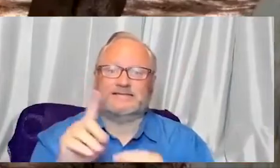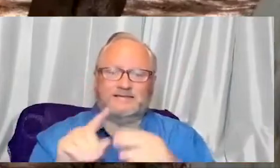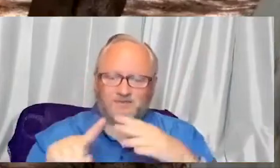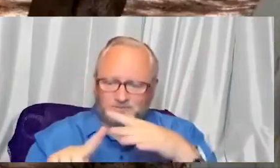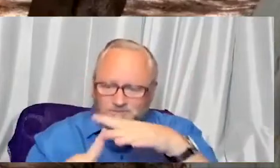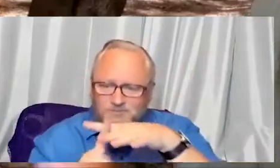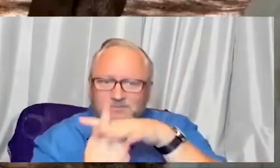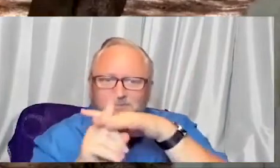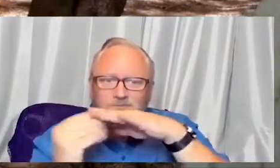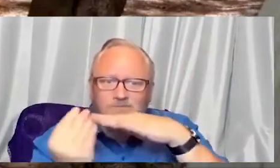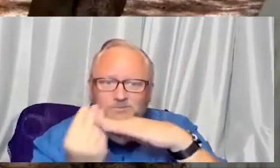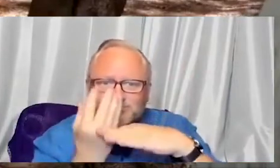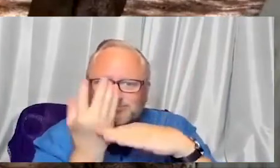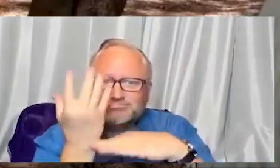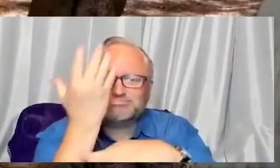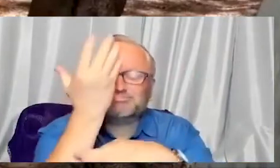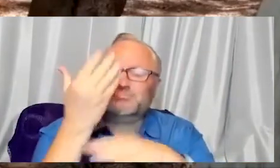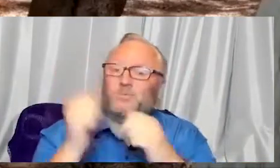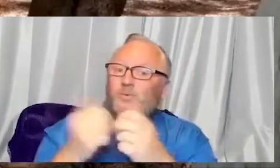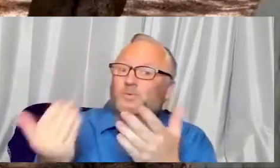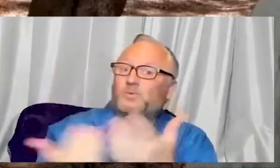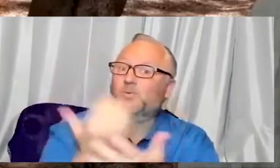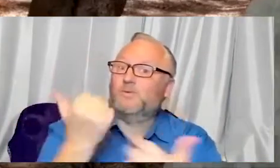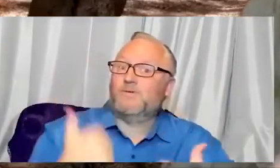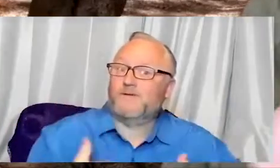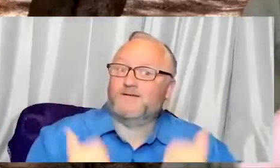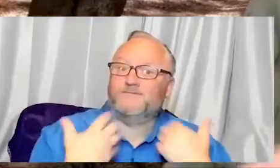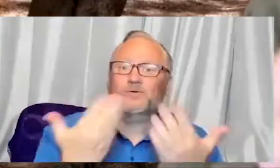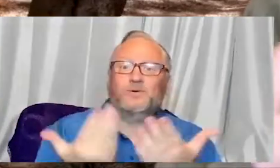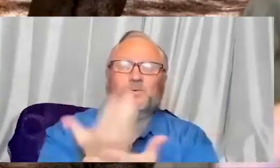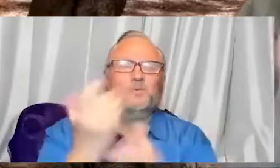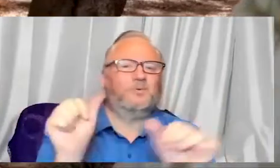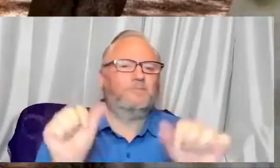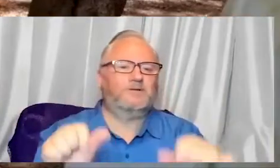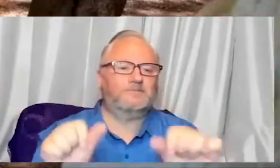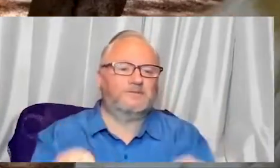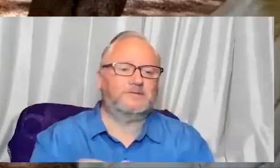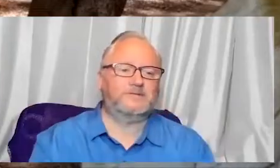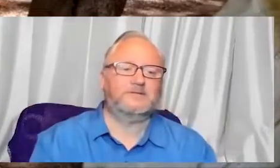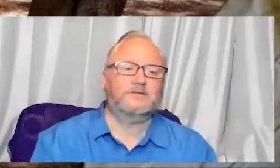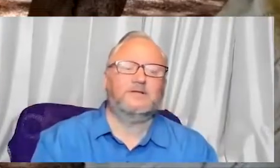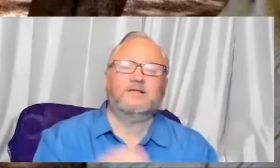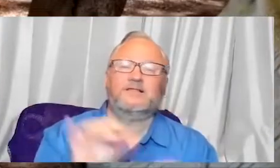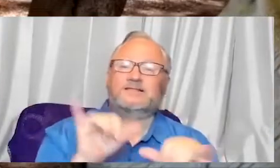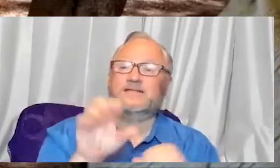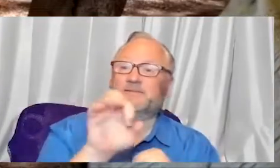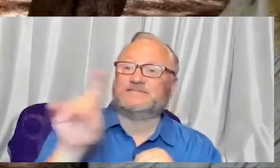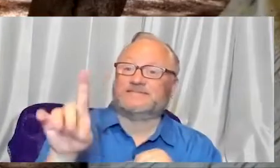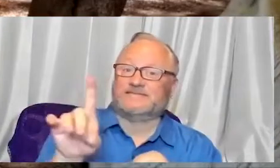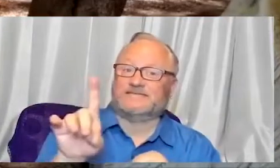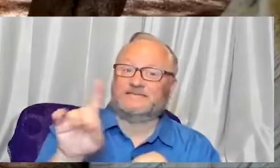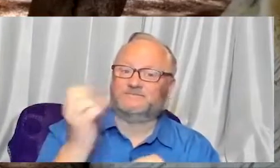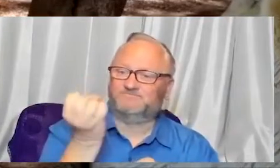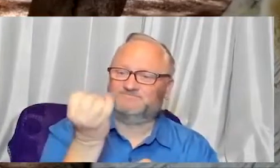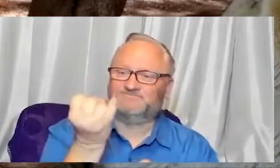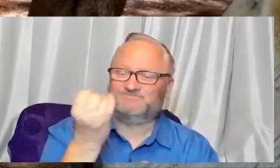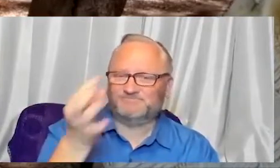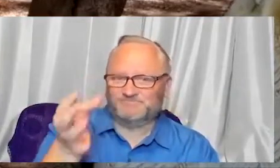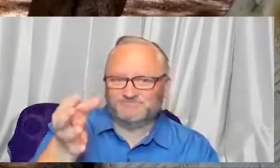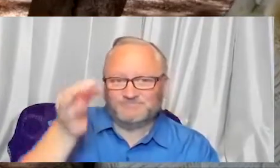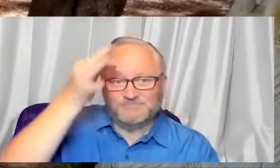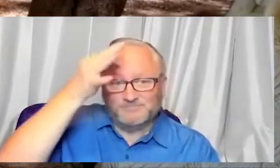life, new possibilities. Place the seed to your forehead, just above your